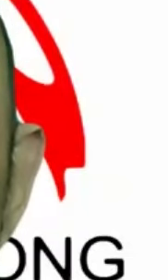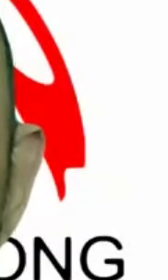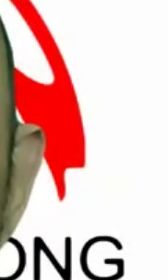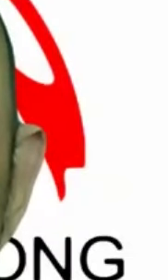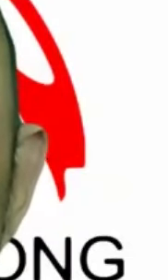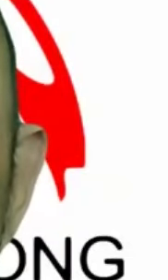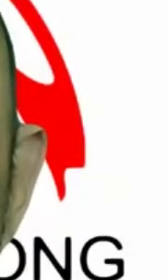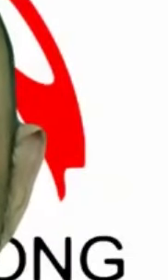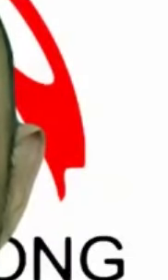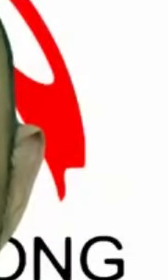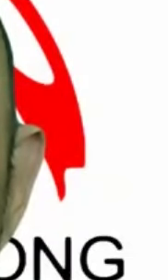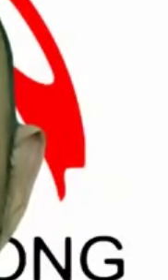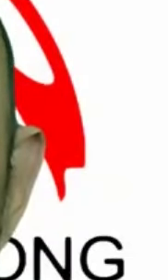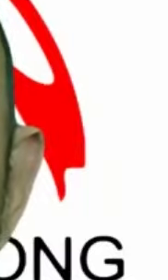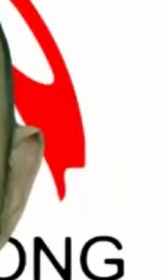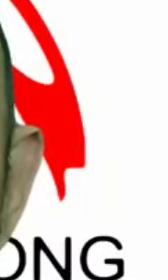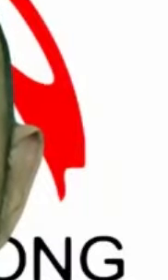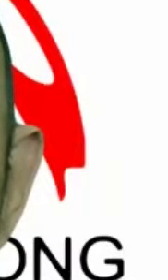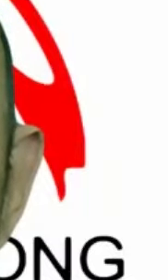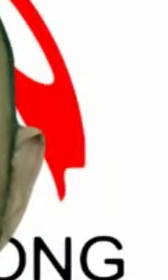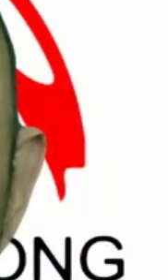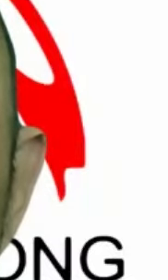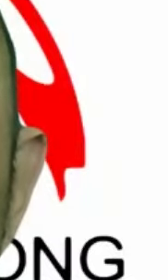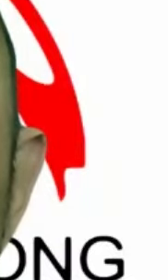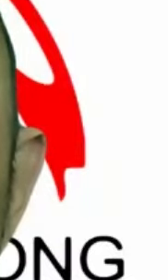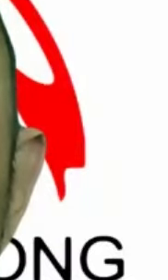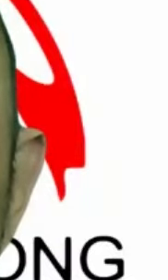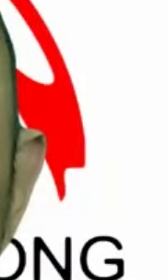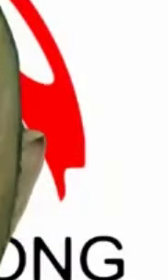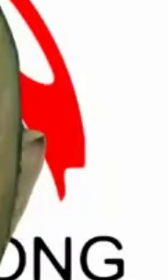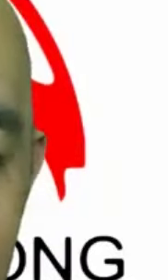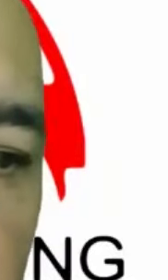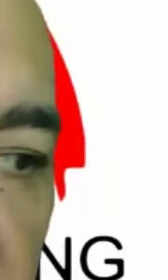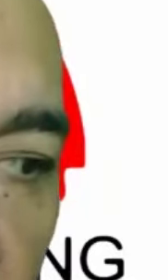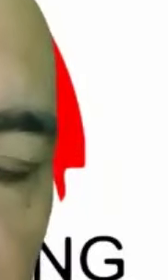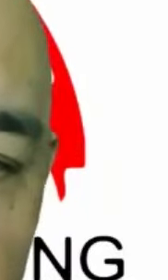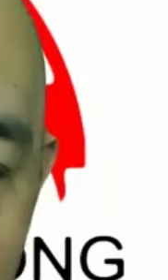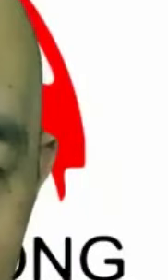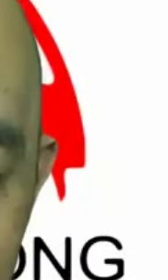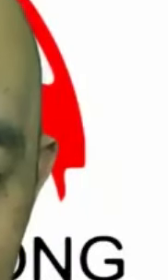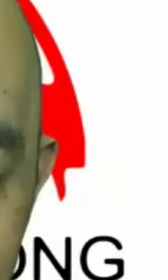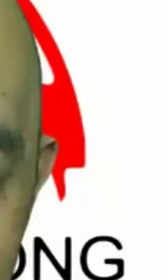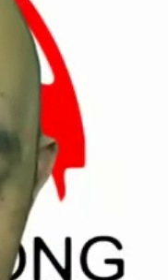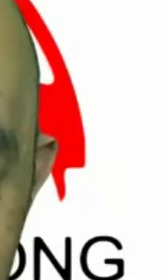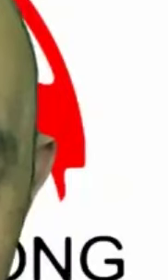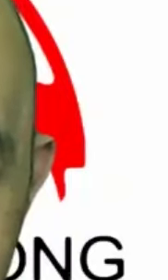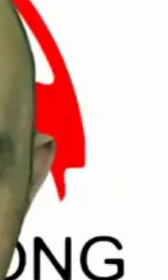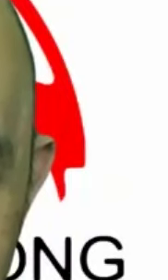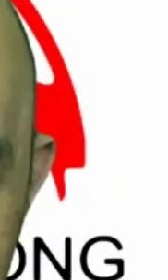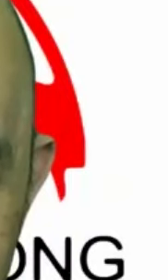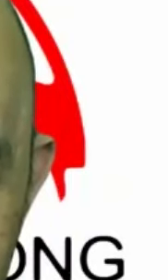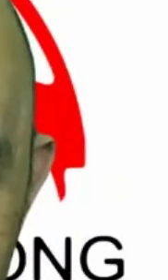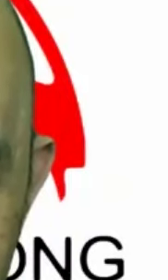because working with local government is part of the solution. It's not the whole thing we need, but it's